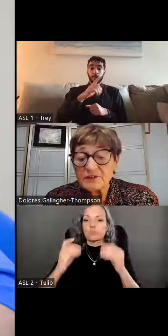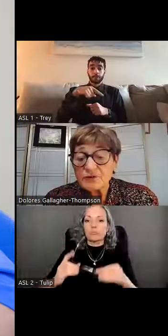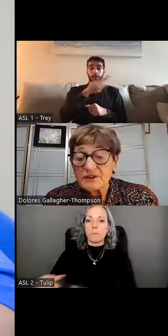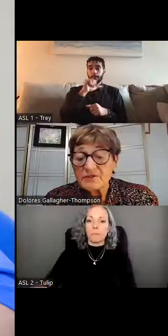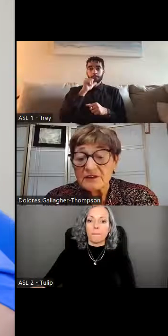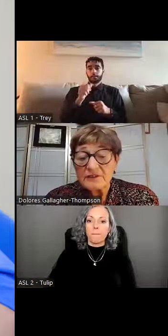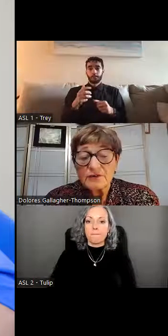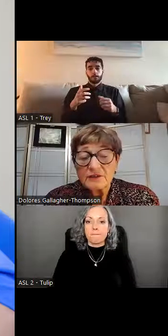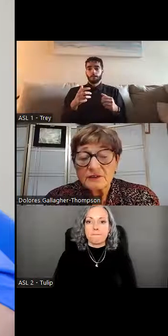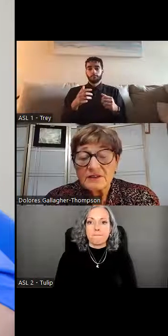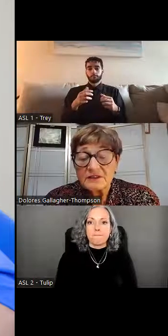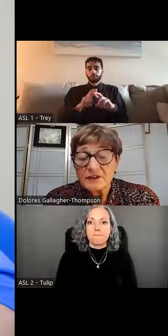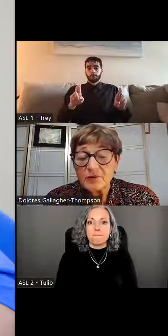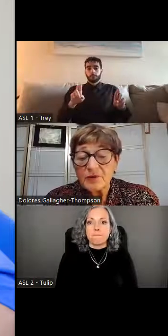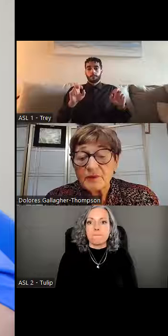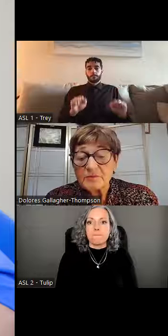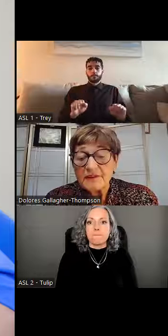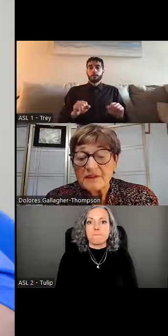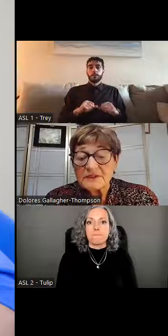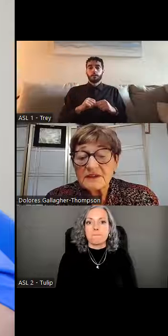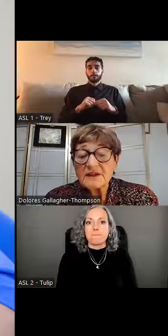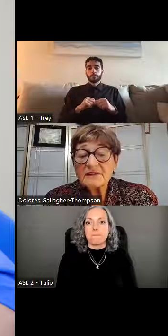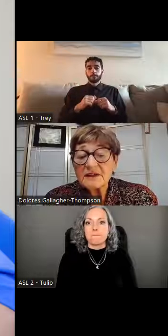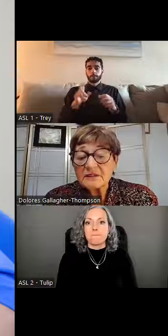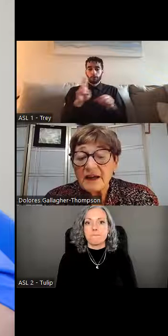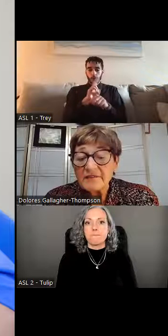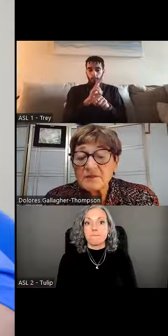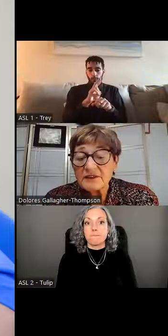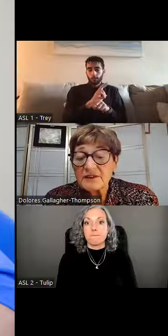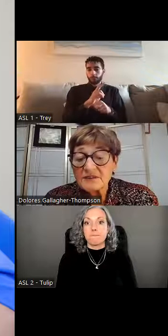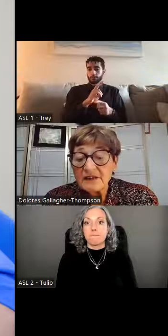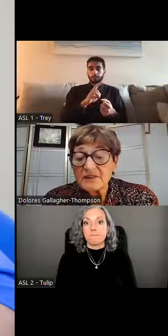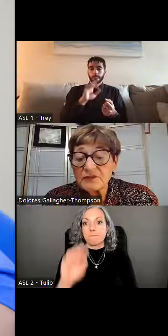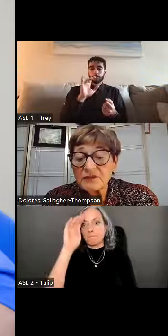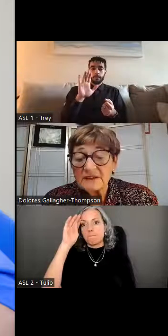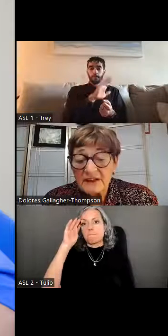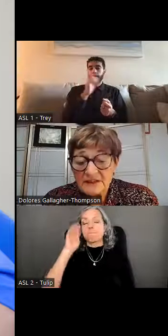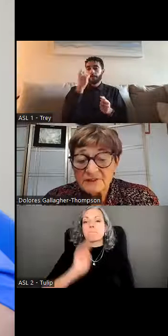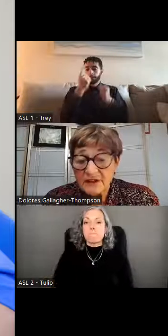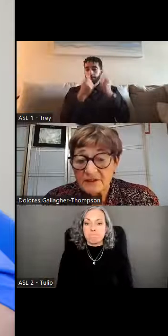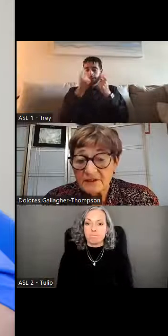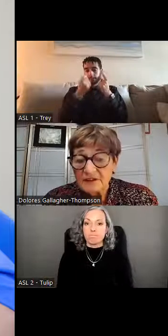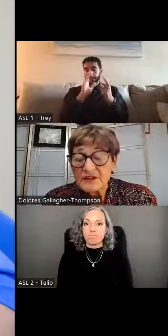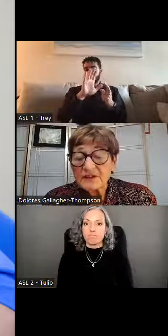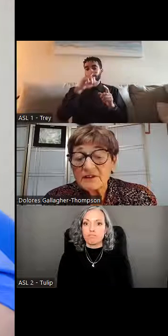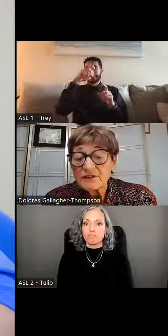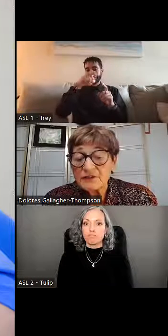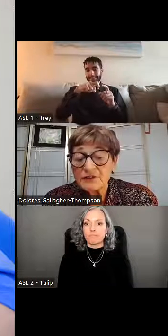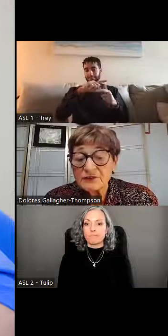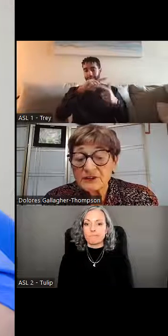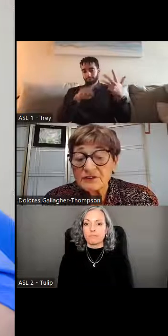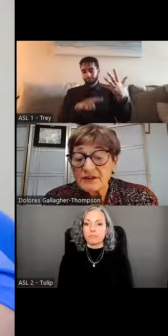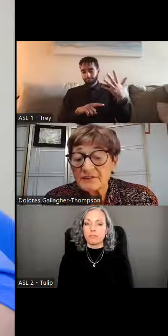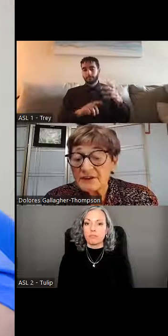with culturally relevant or linguistically appropriate methods that allow them to understand the unique needs of caregivers of